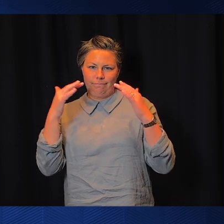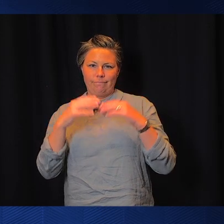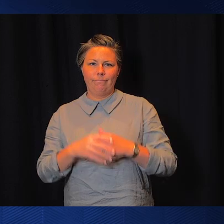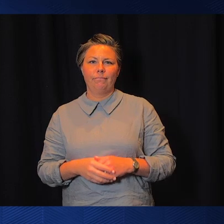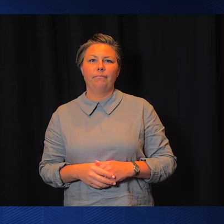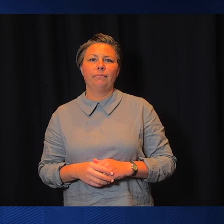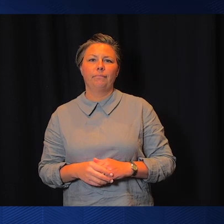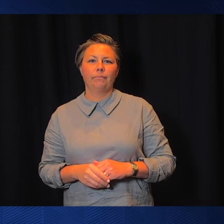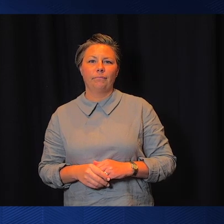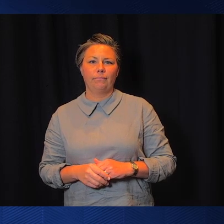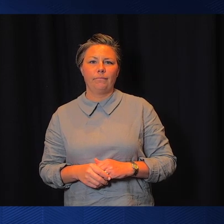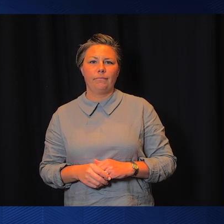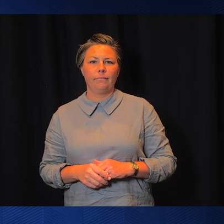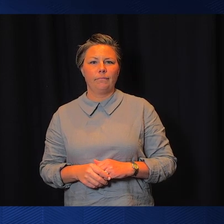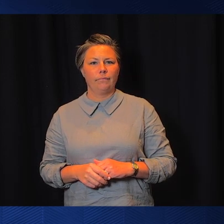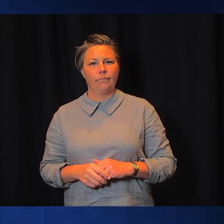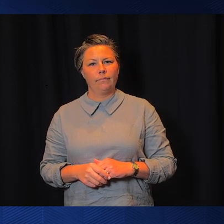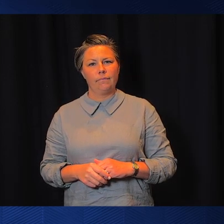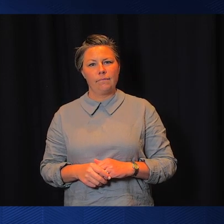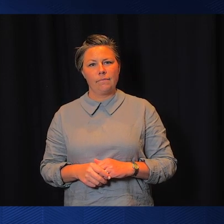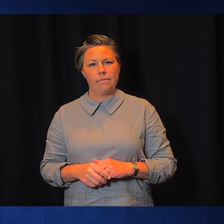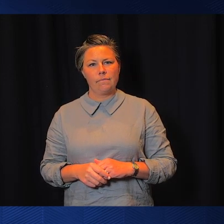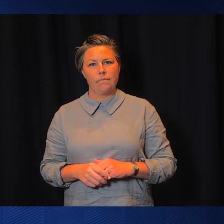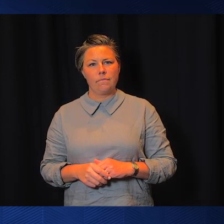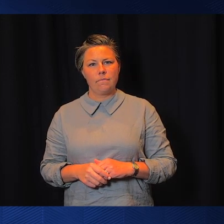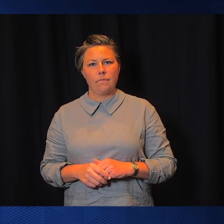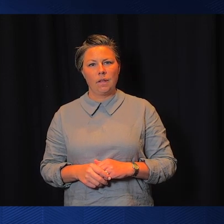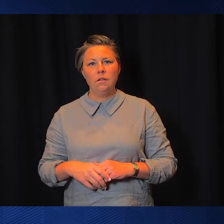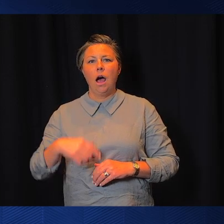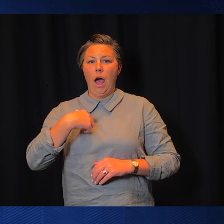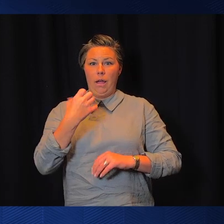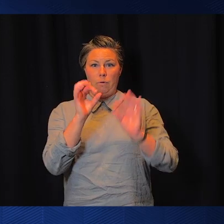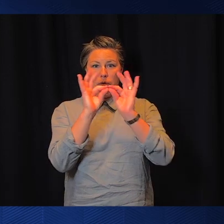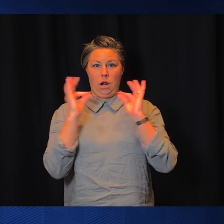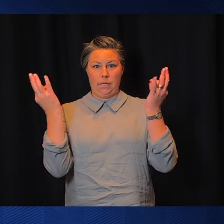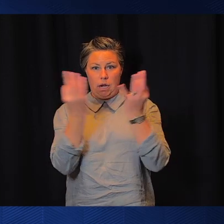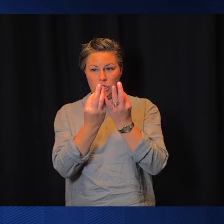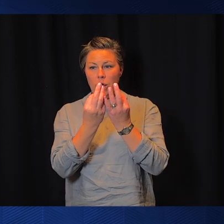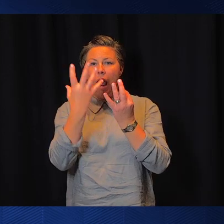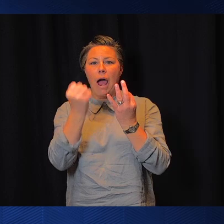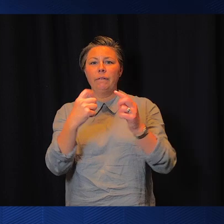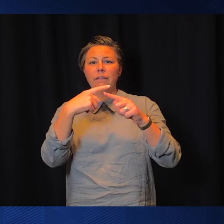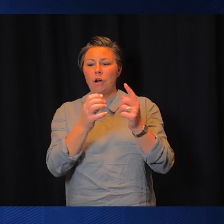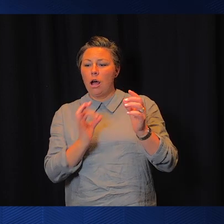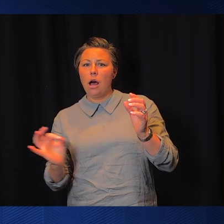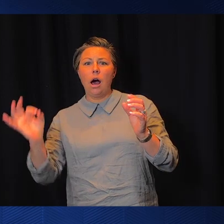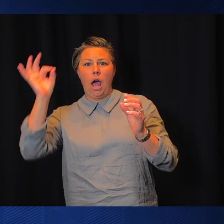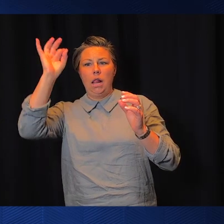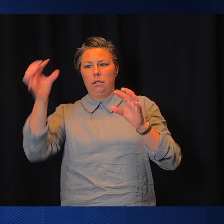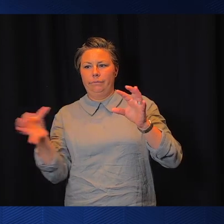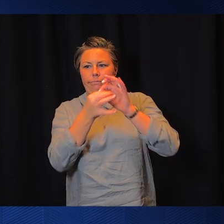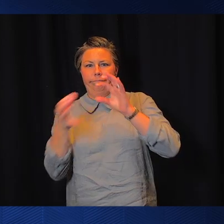umbrella NGOs. So CAS is our member in Tonga. So is our other umbrella NGOs across the